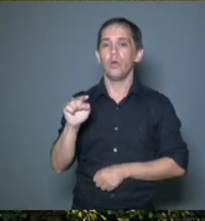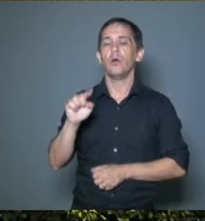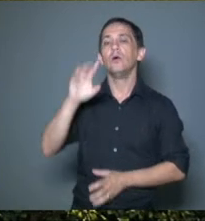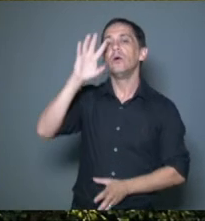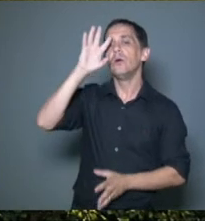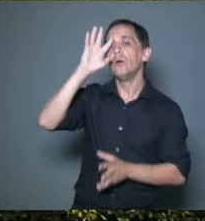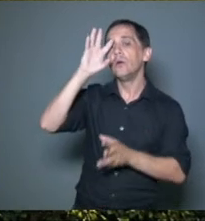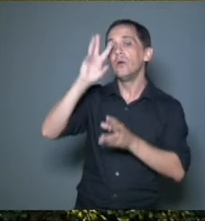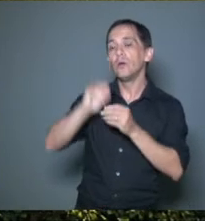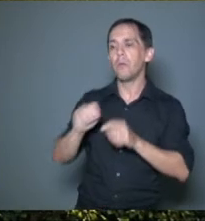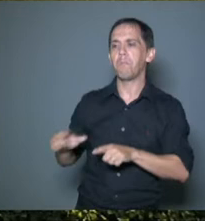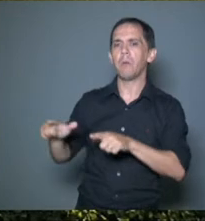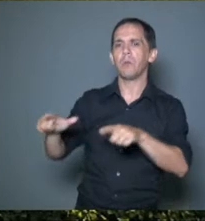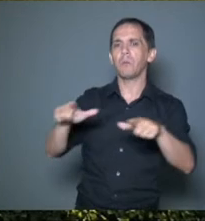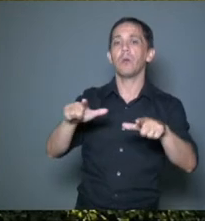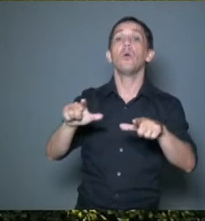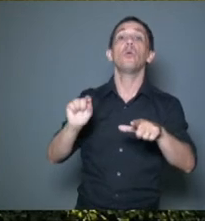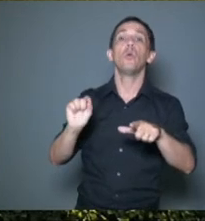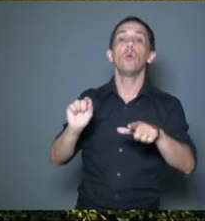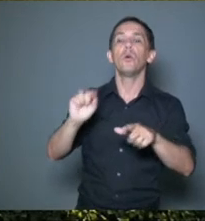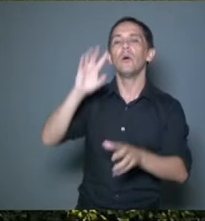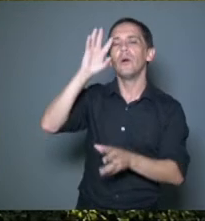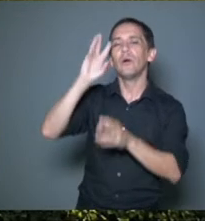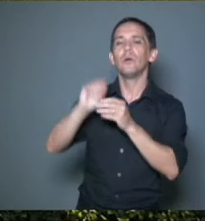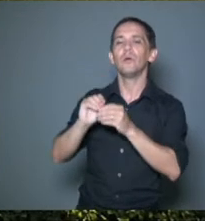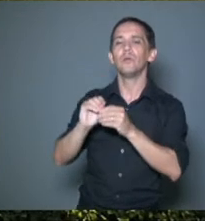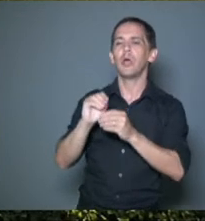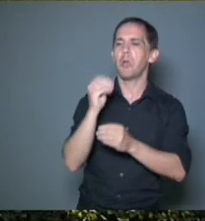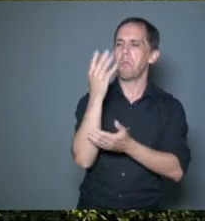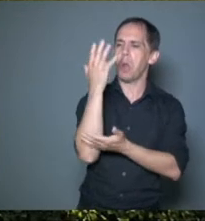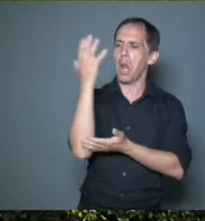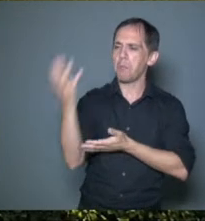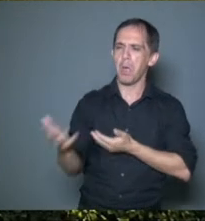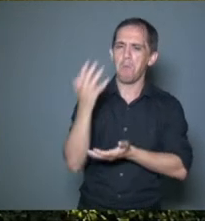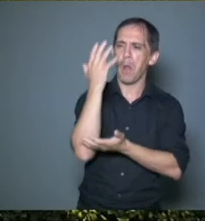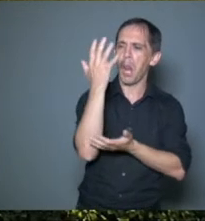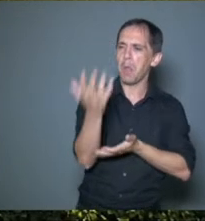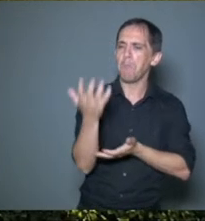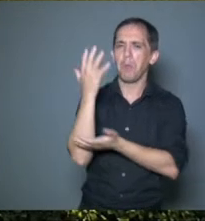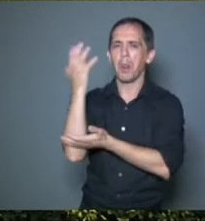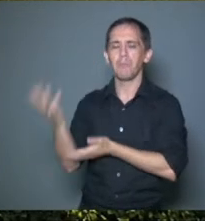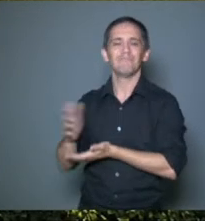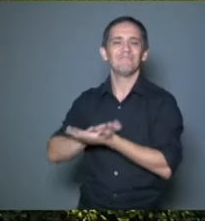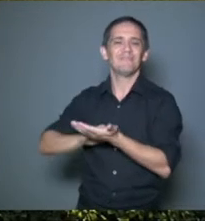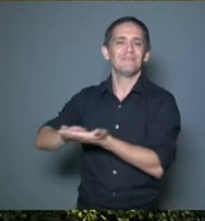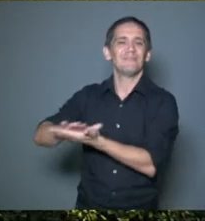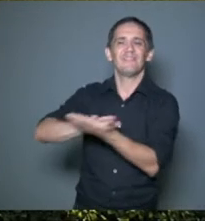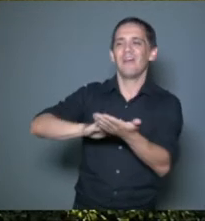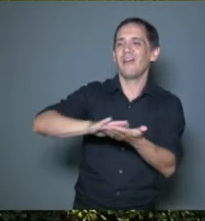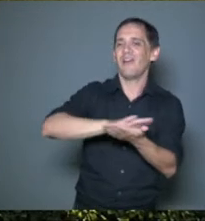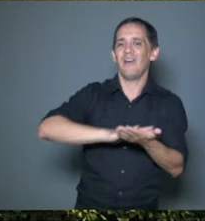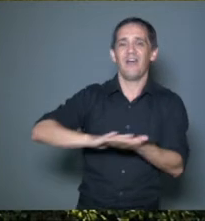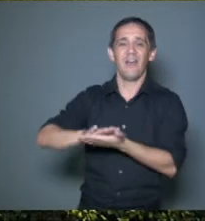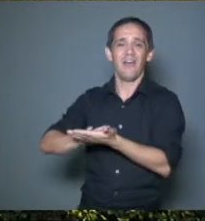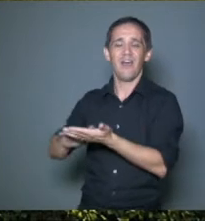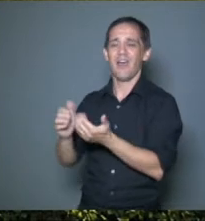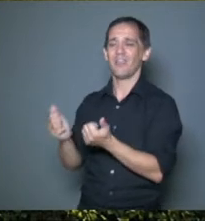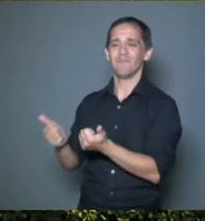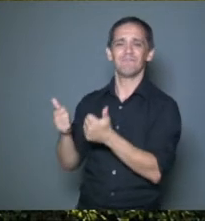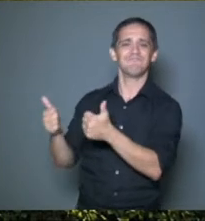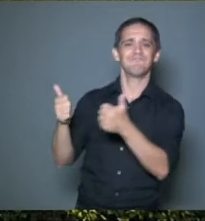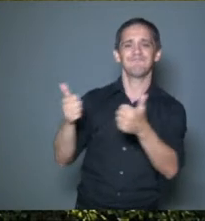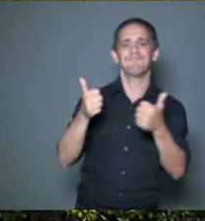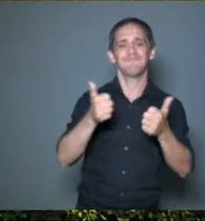means that there's zero deforestation since 2009 in those RTRS certified.